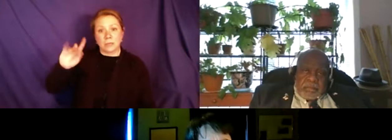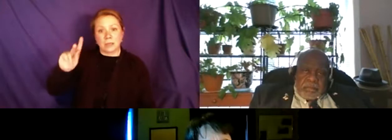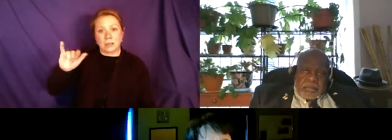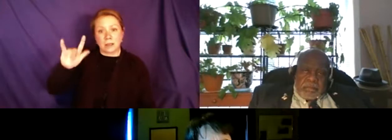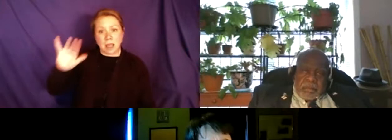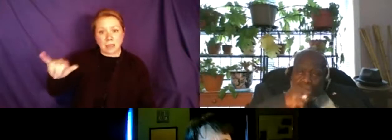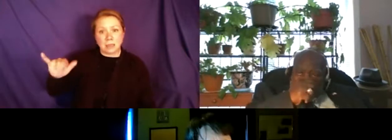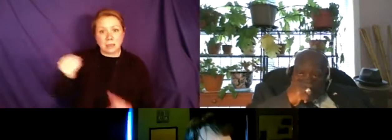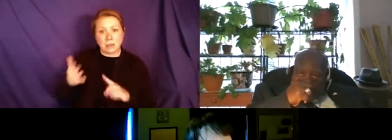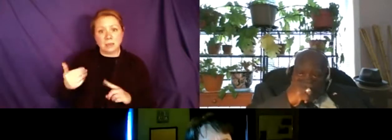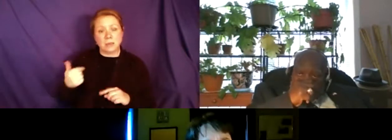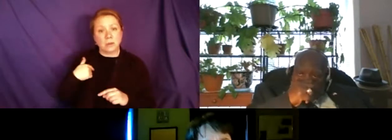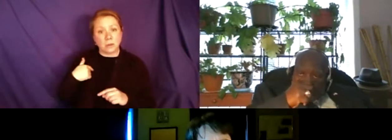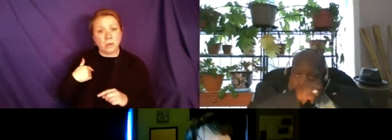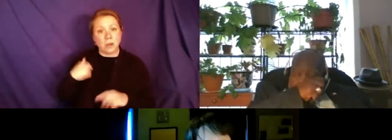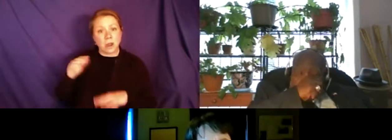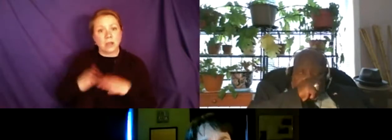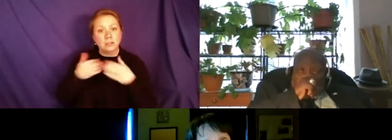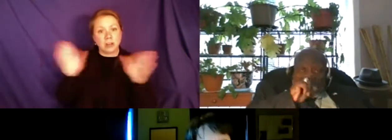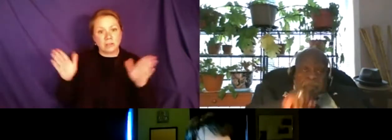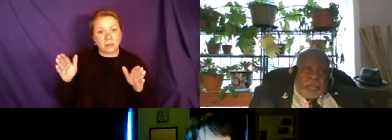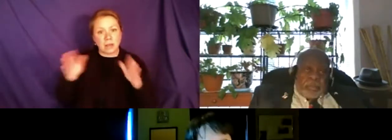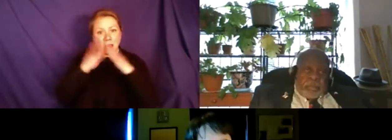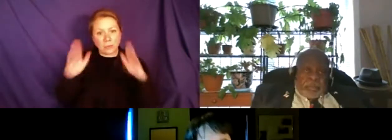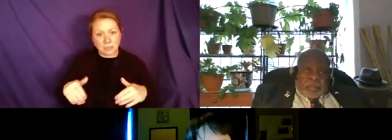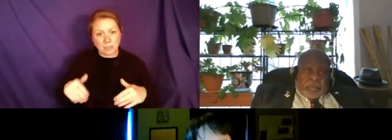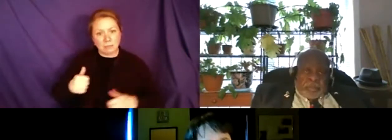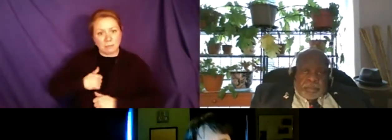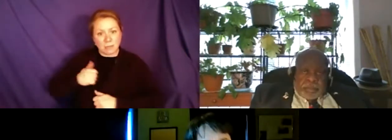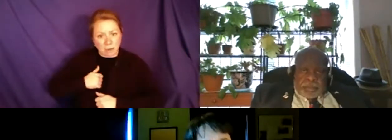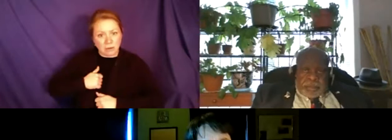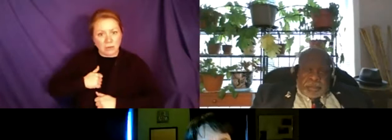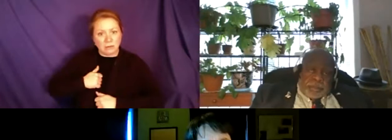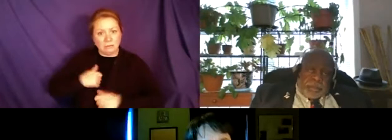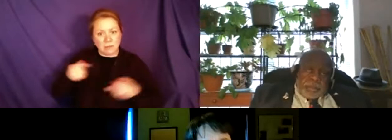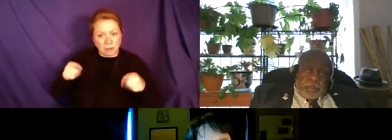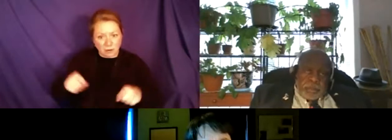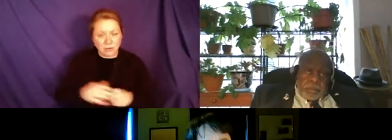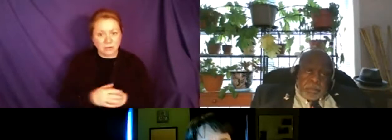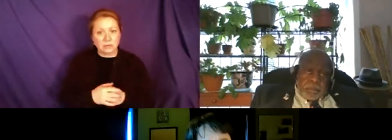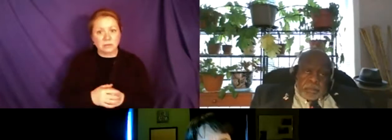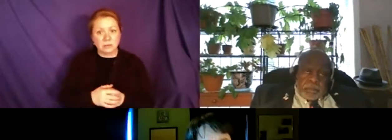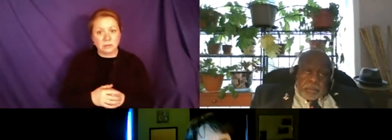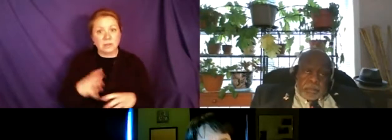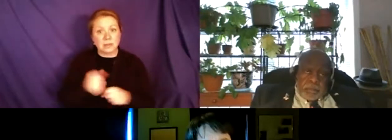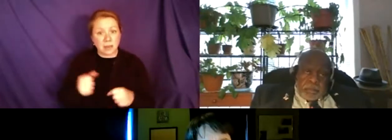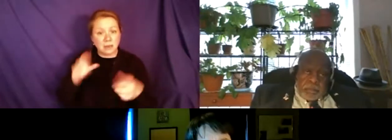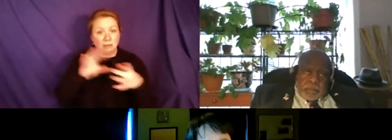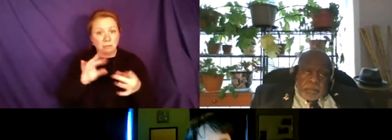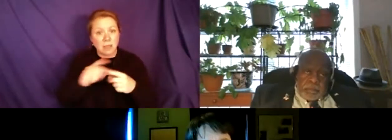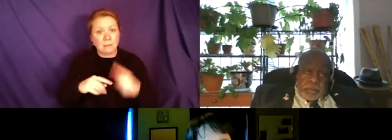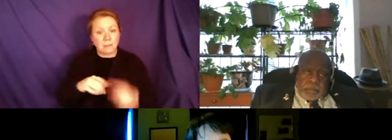Representative Hangos and I, we sit on General Housing and Military Affairs, and in getting testimony about the